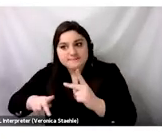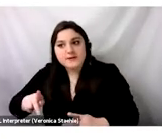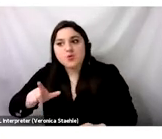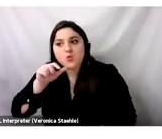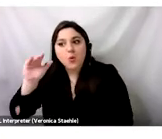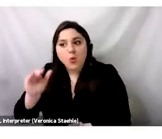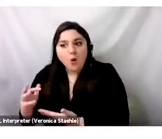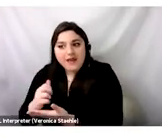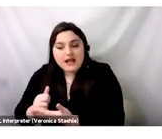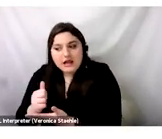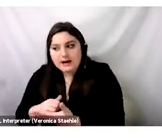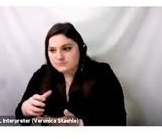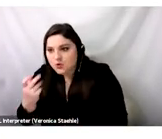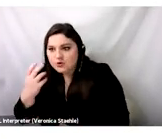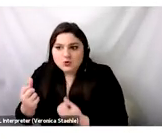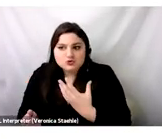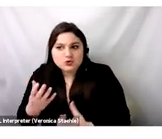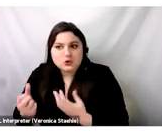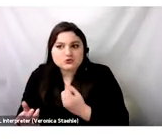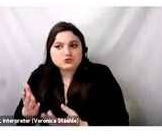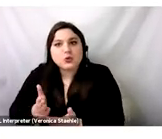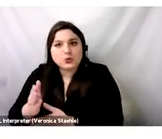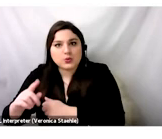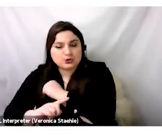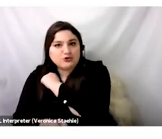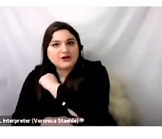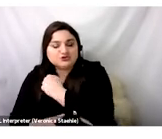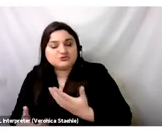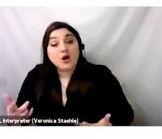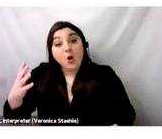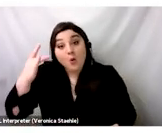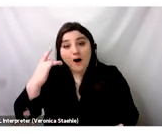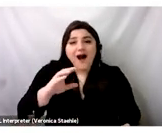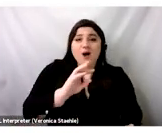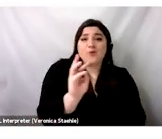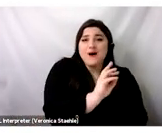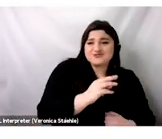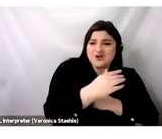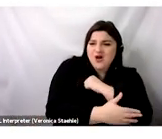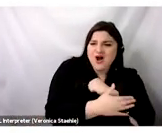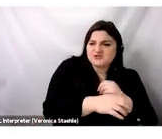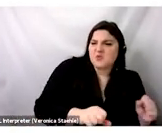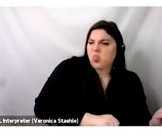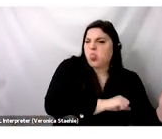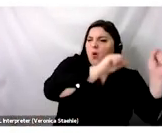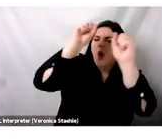basically been Western countries have dumped their waste on them, and now they're having to deal with it. So, you know,